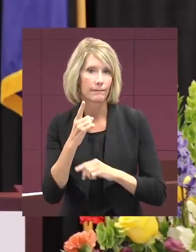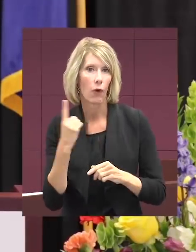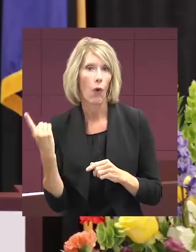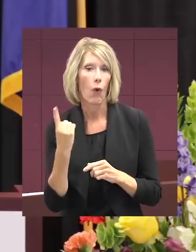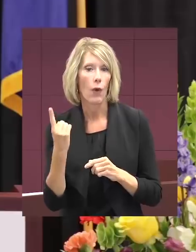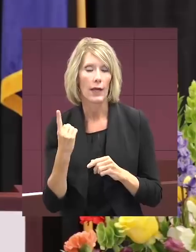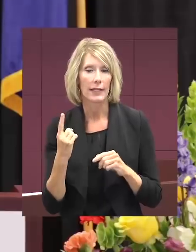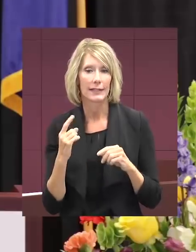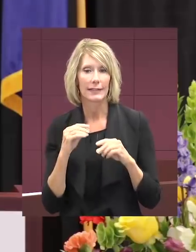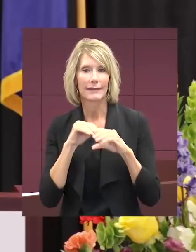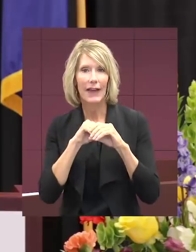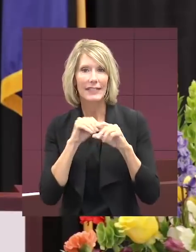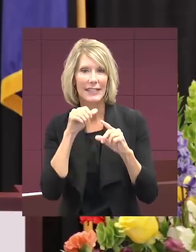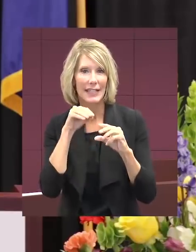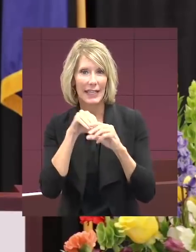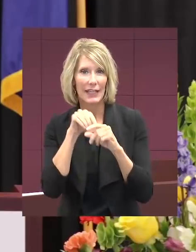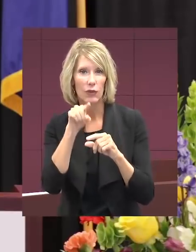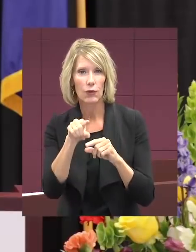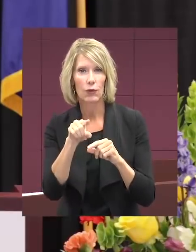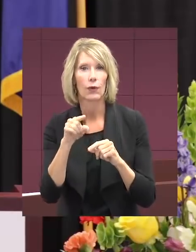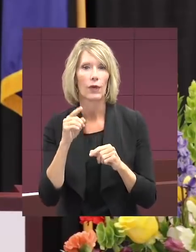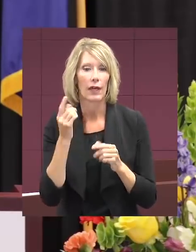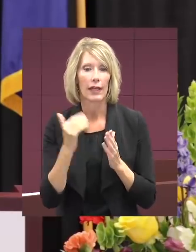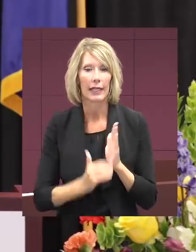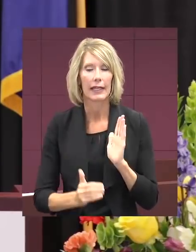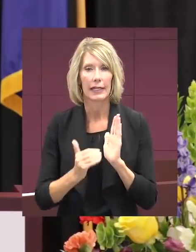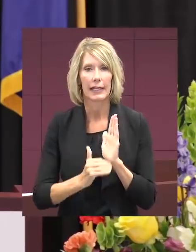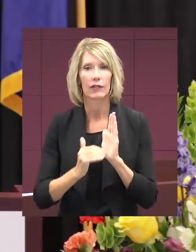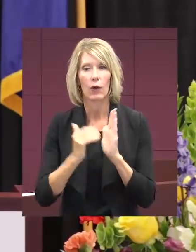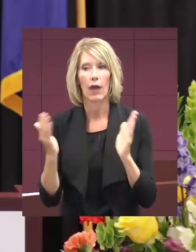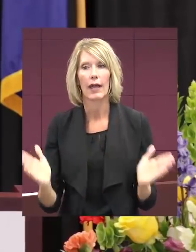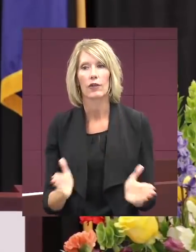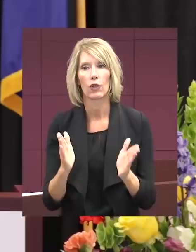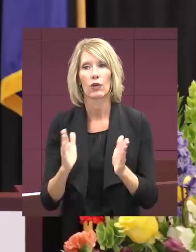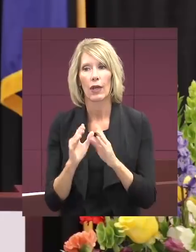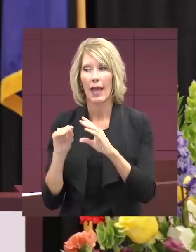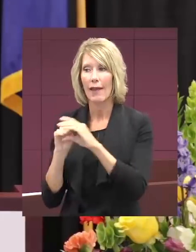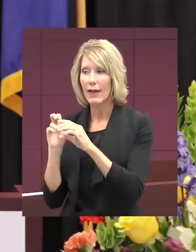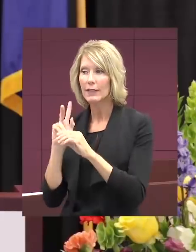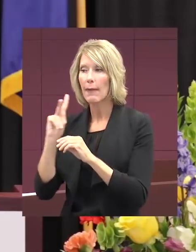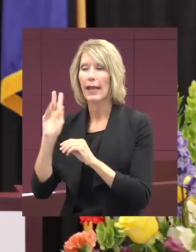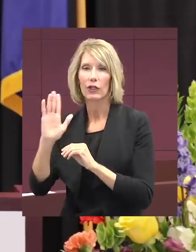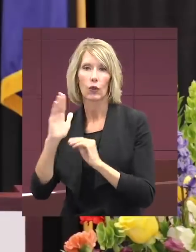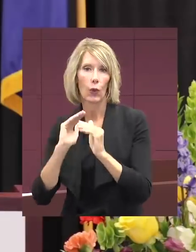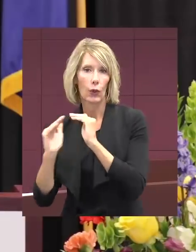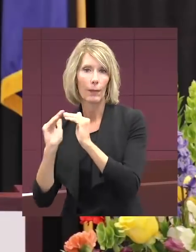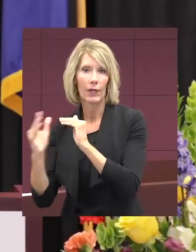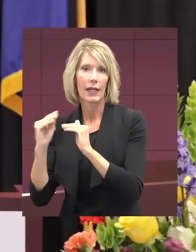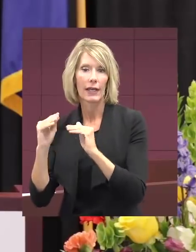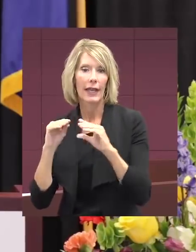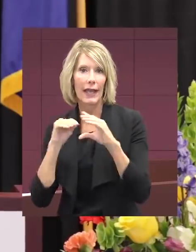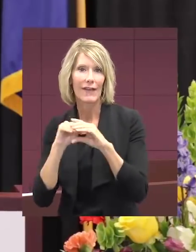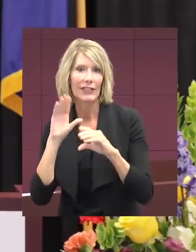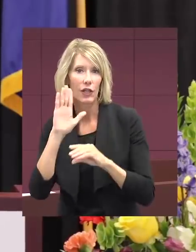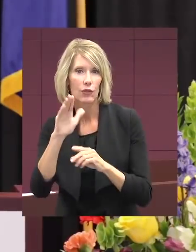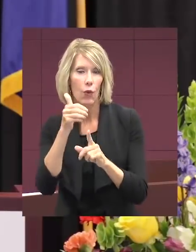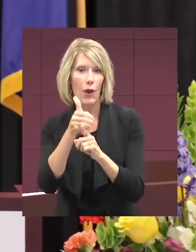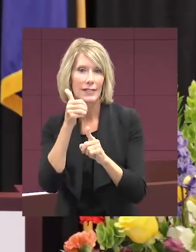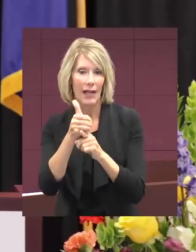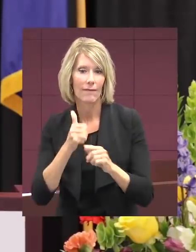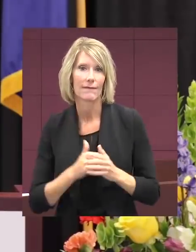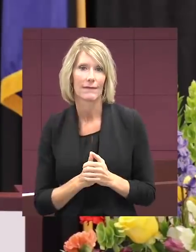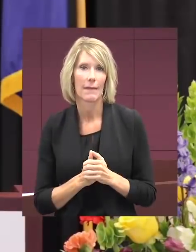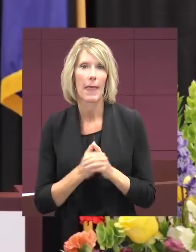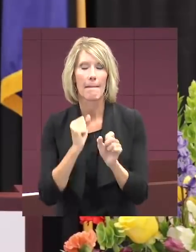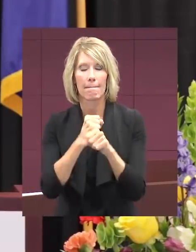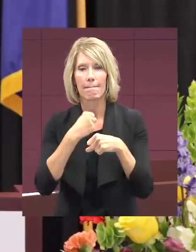invested in you time and time again, and so I encourage you. Invest back into your community. Invest in yourself. Make